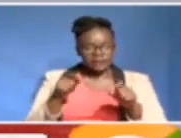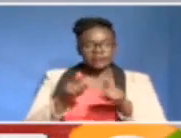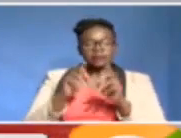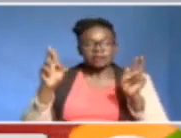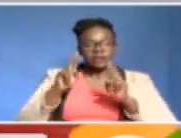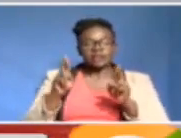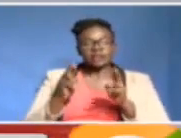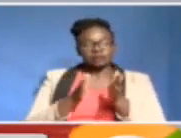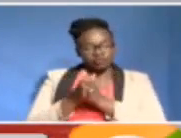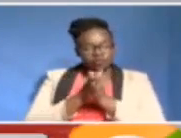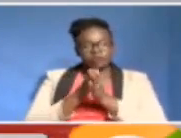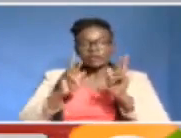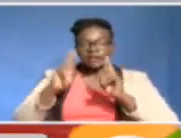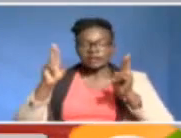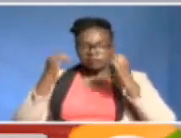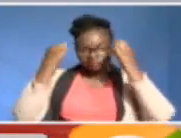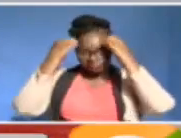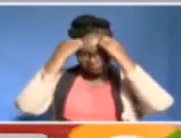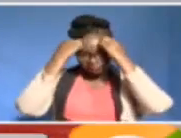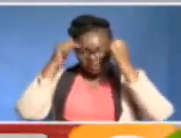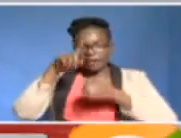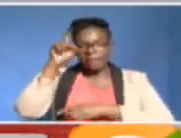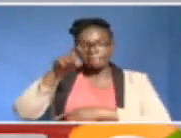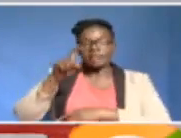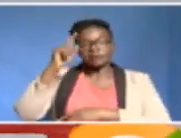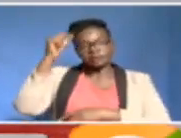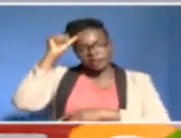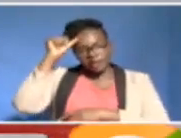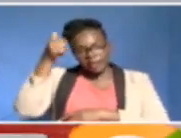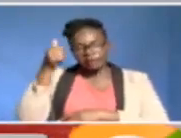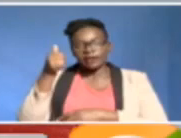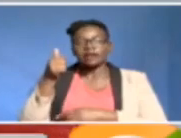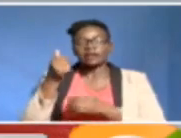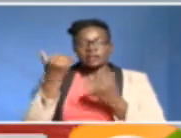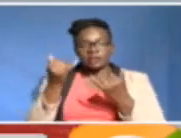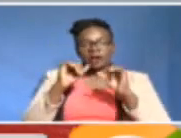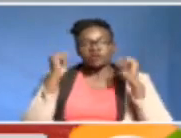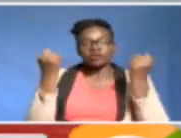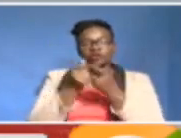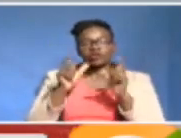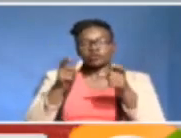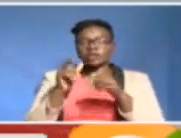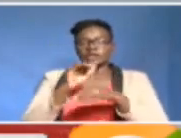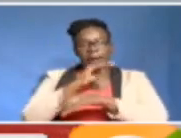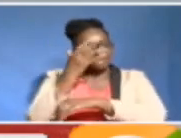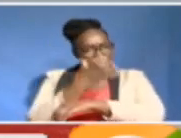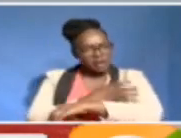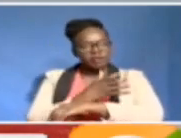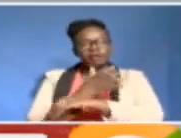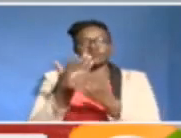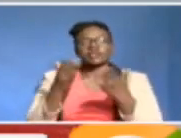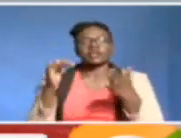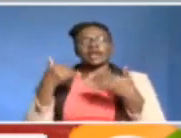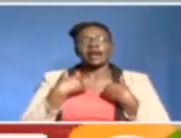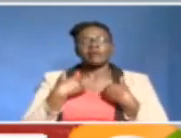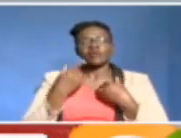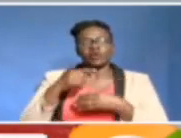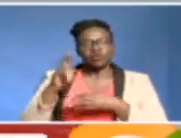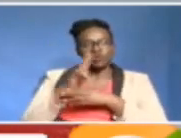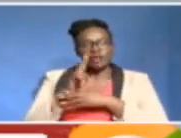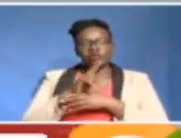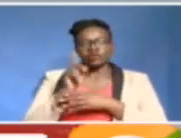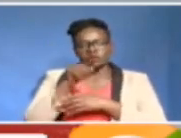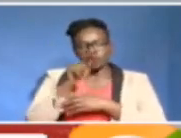ready to study, you have to be intelligent to do a lot of things. Nowadays, social media is a powerful tool, but we use it a lot of the times in the wrong